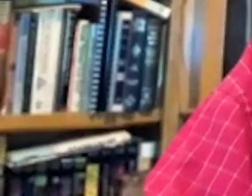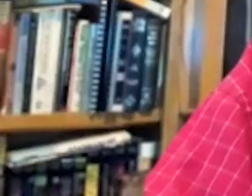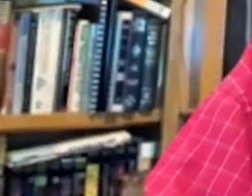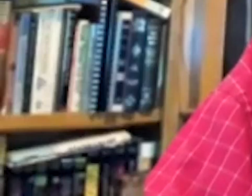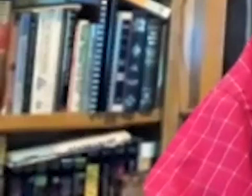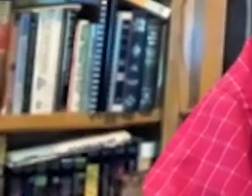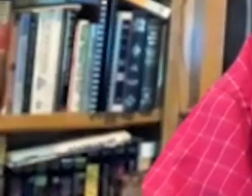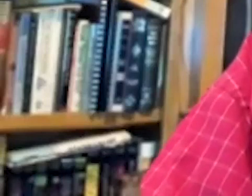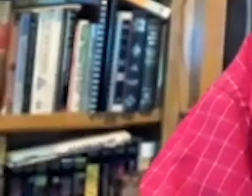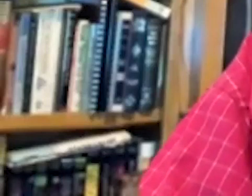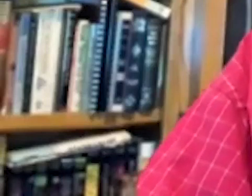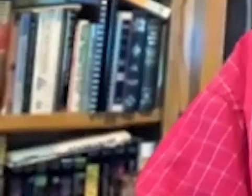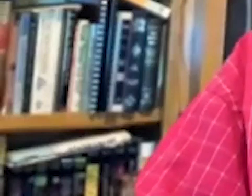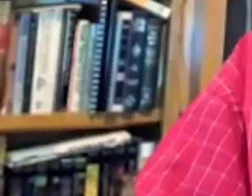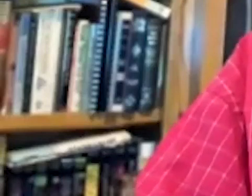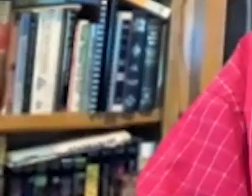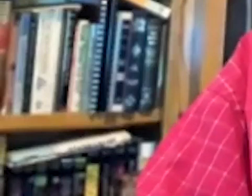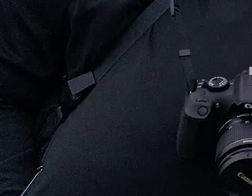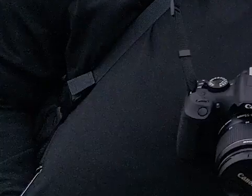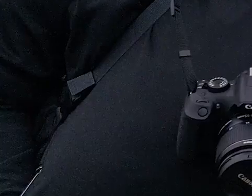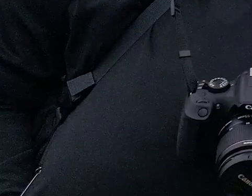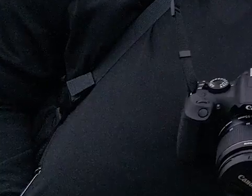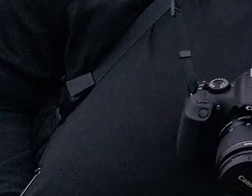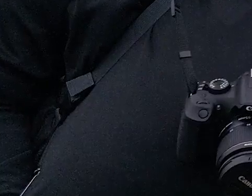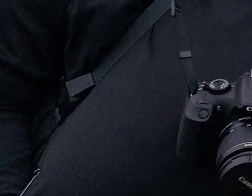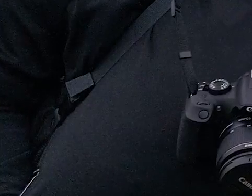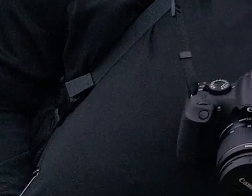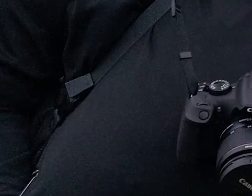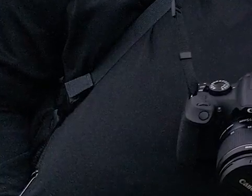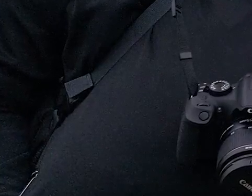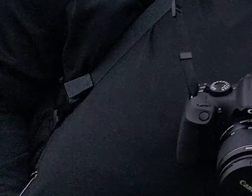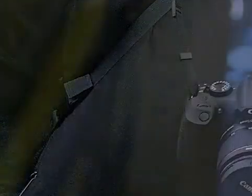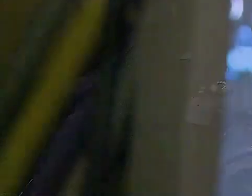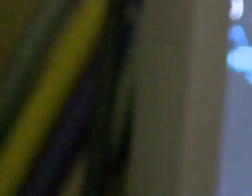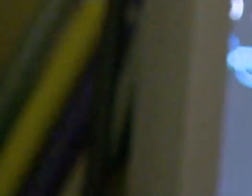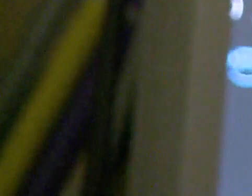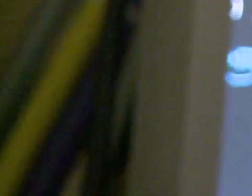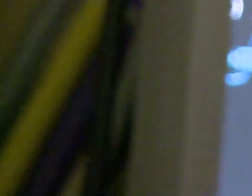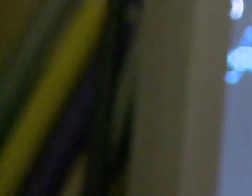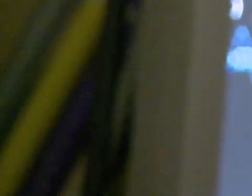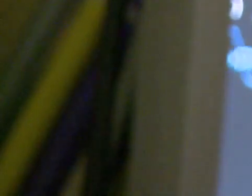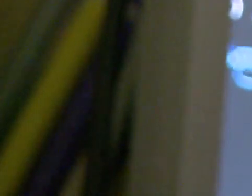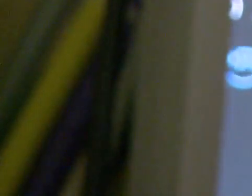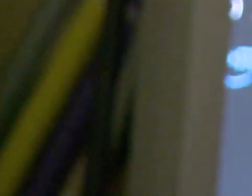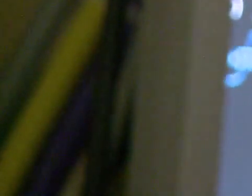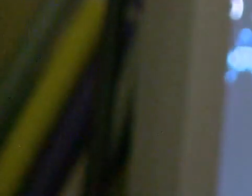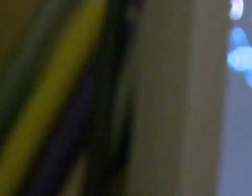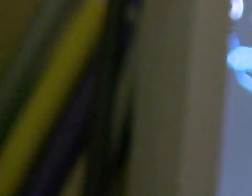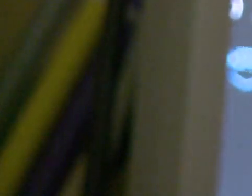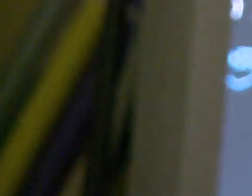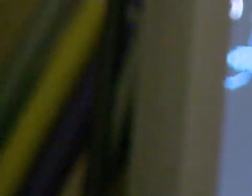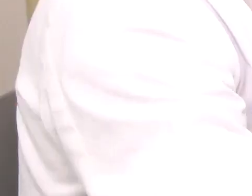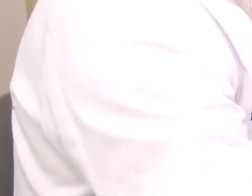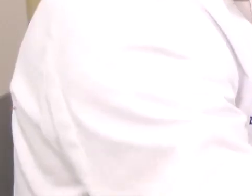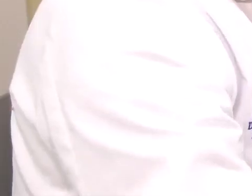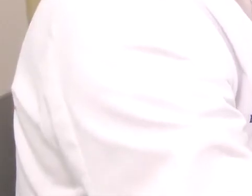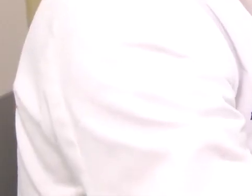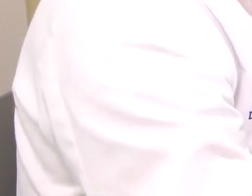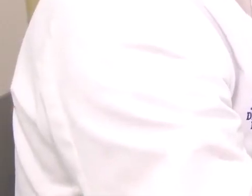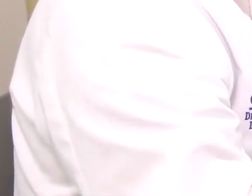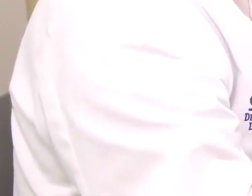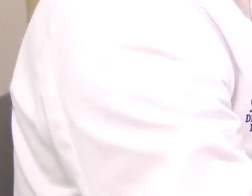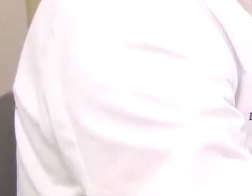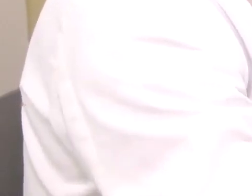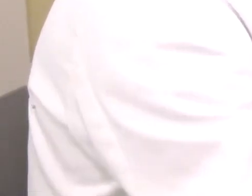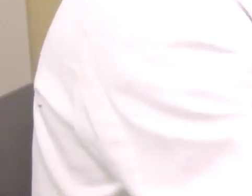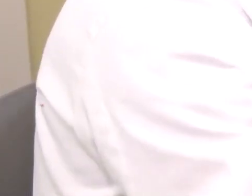then that's the real influence. Back to little brother Chris, who's on the operating table and the clock is ticking. He was already asleep